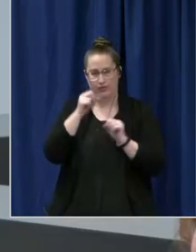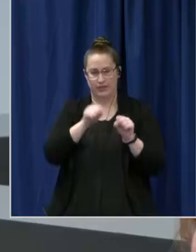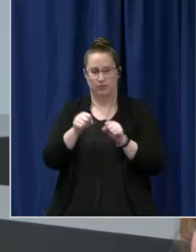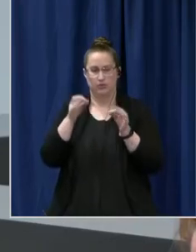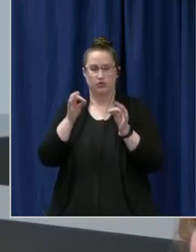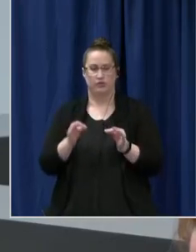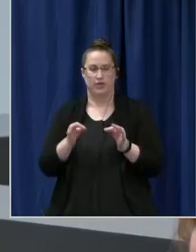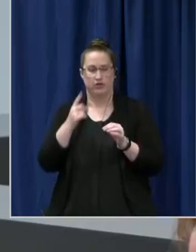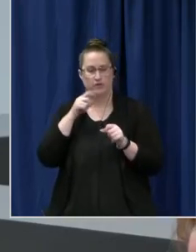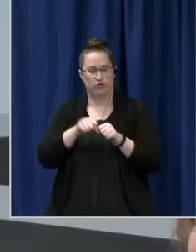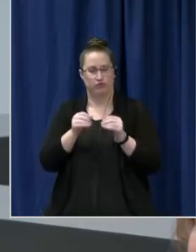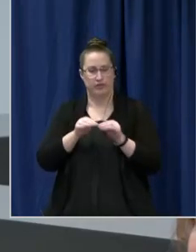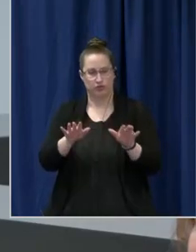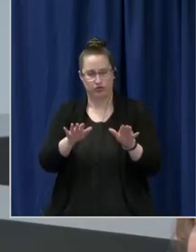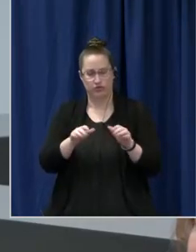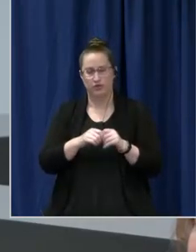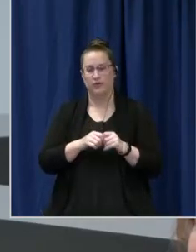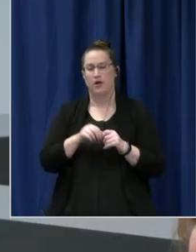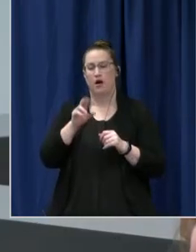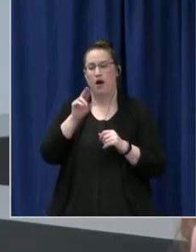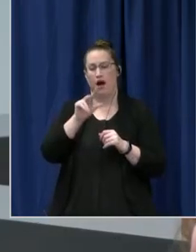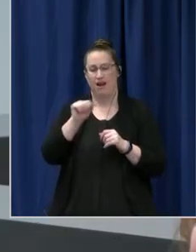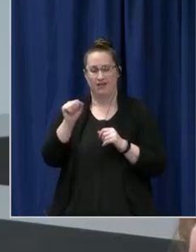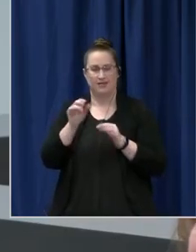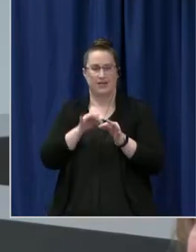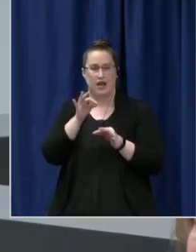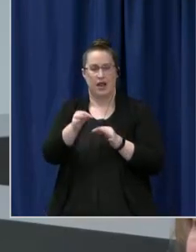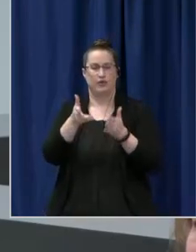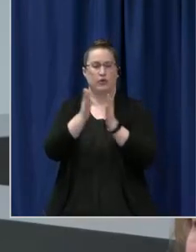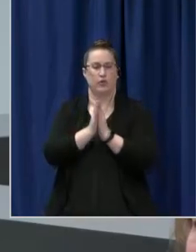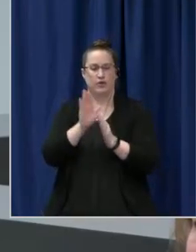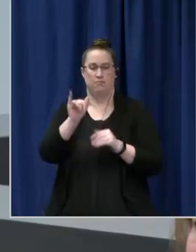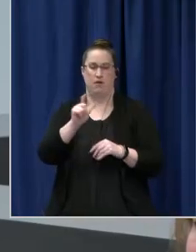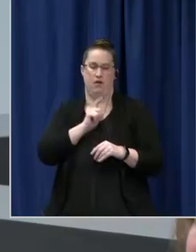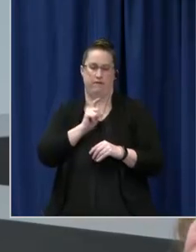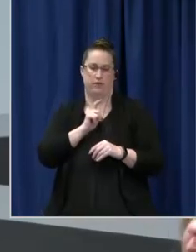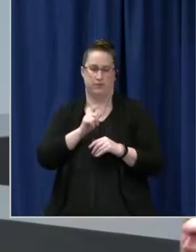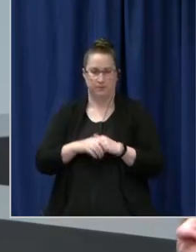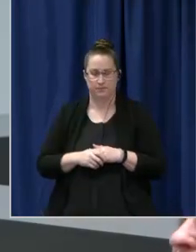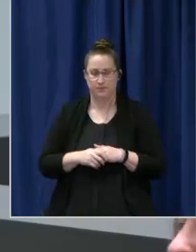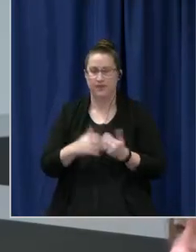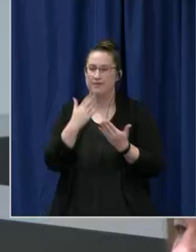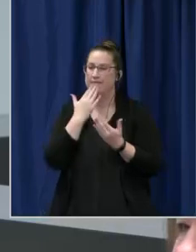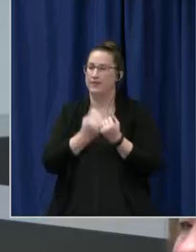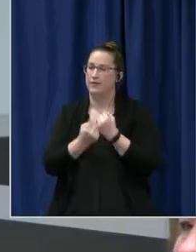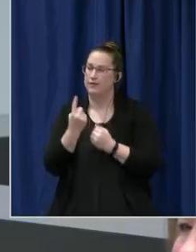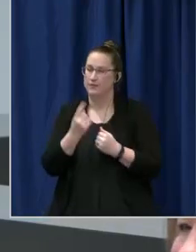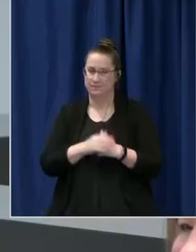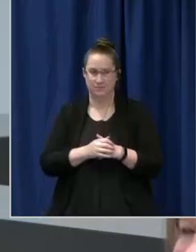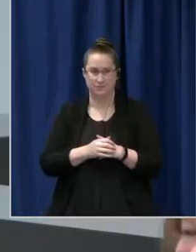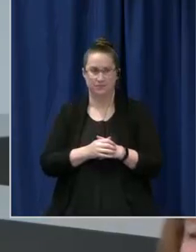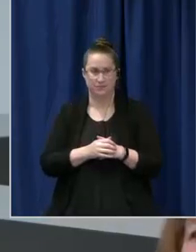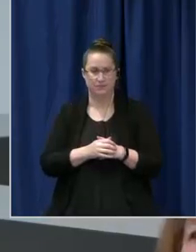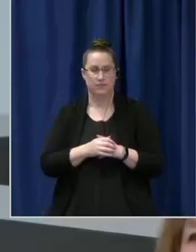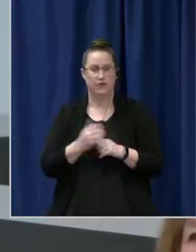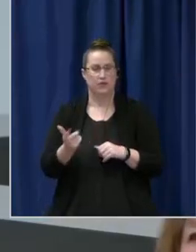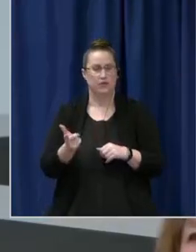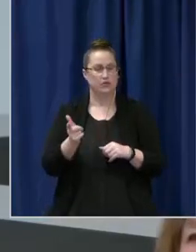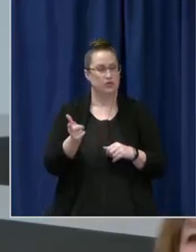of a breach, unless a delay is requested by law enforcement. Thank you, everyone. Turn it back